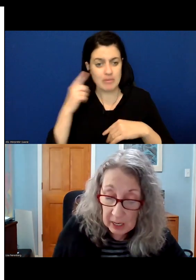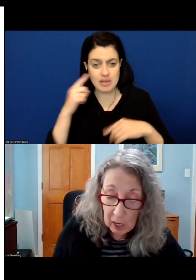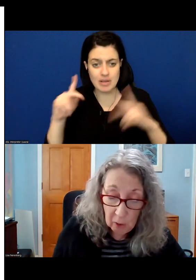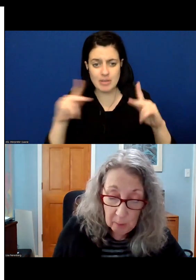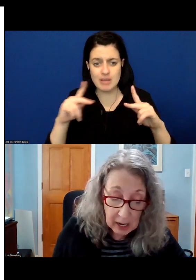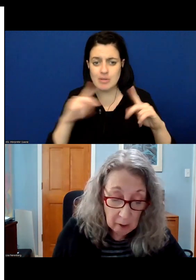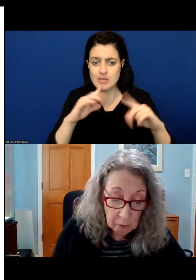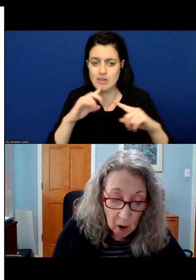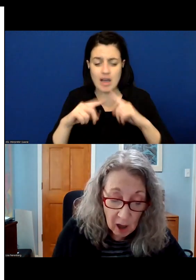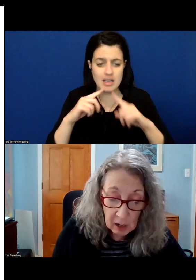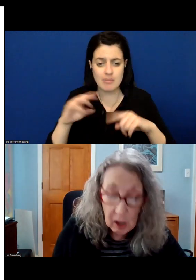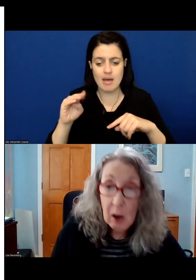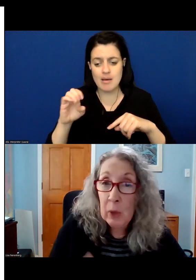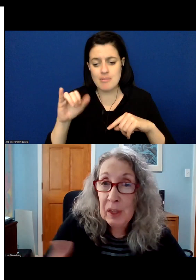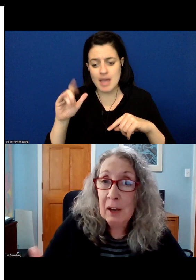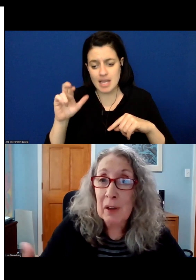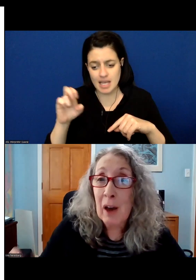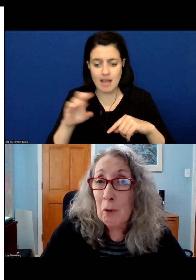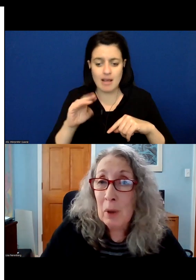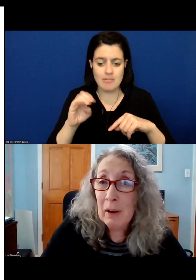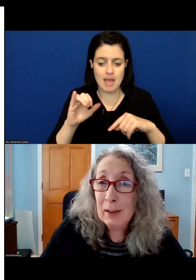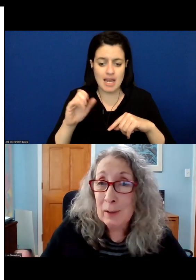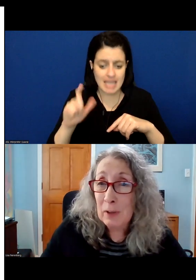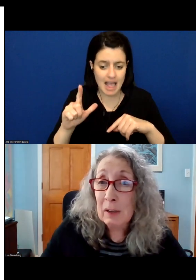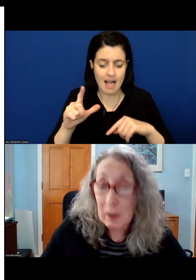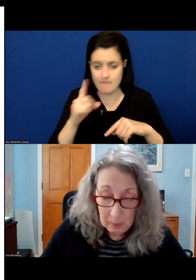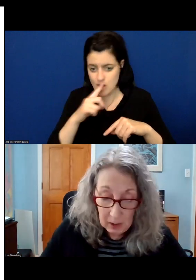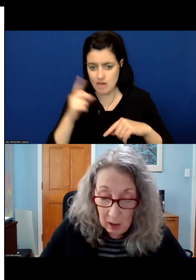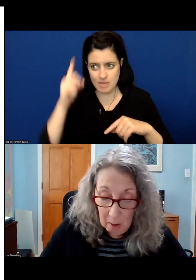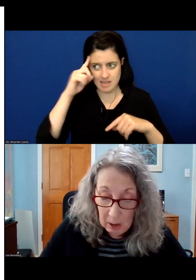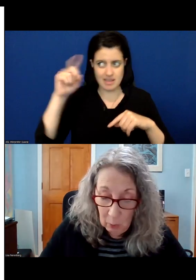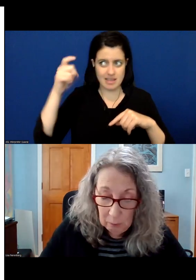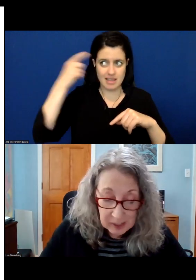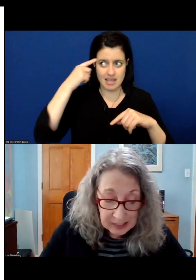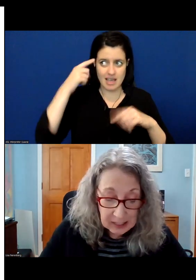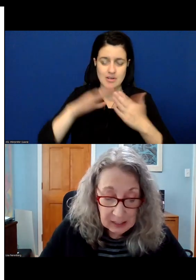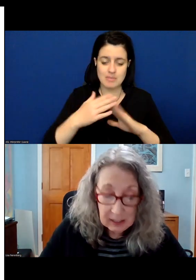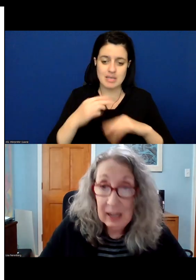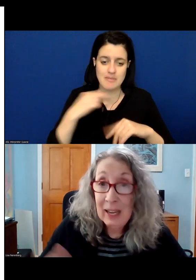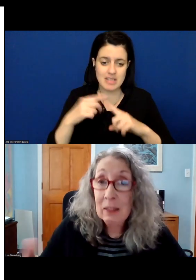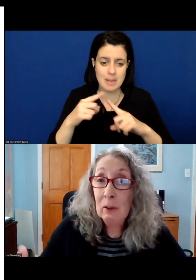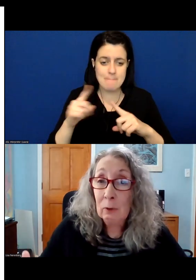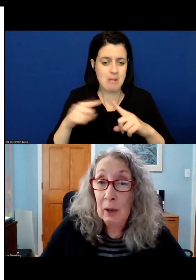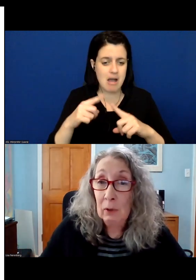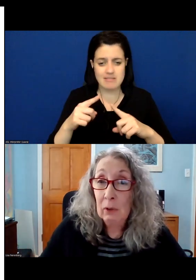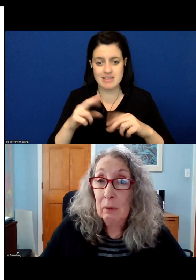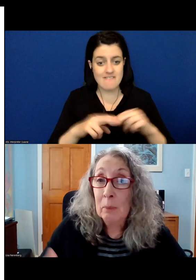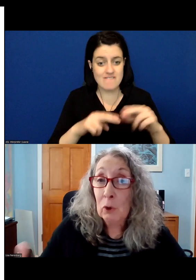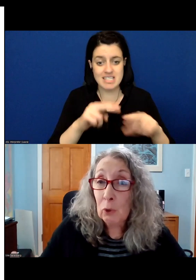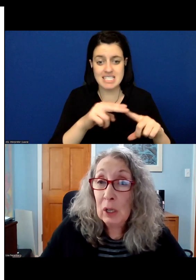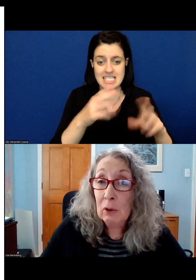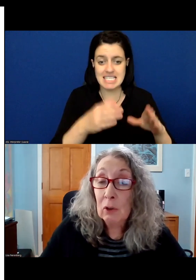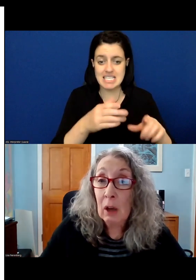about Medicare or Medi-Cal fraud, we think of the government as the victim. But when facilities that get these